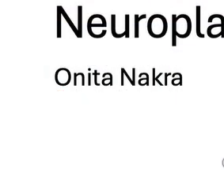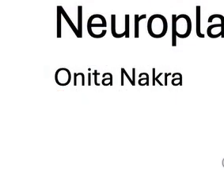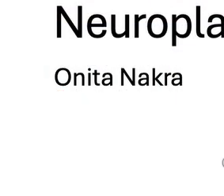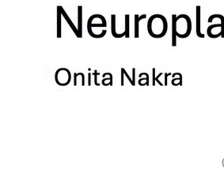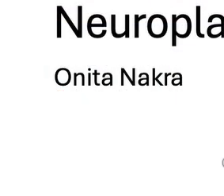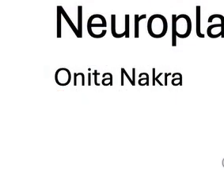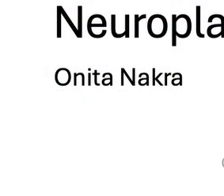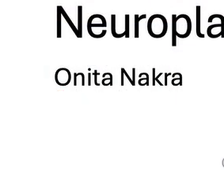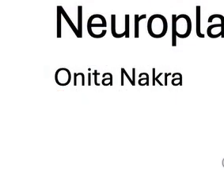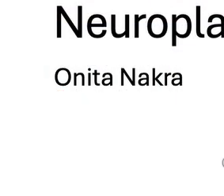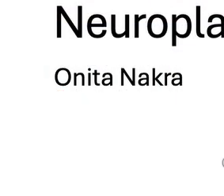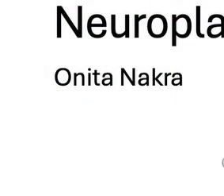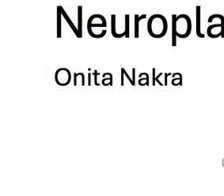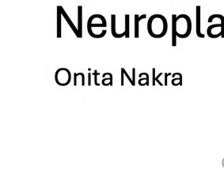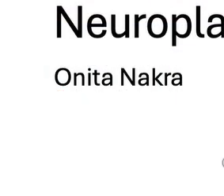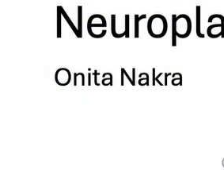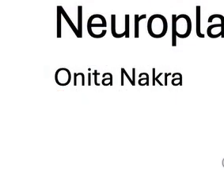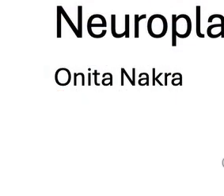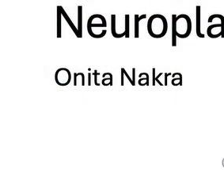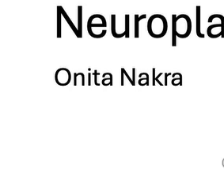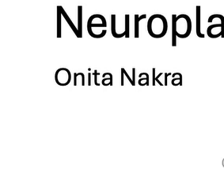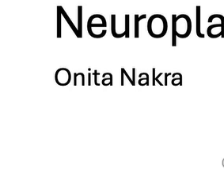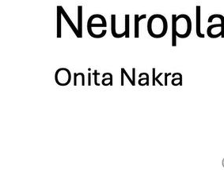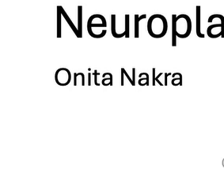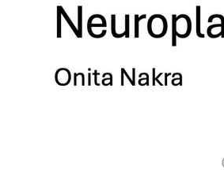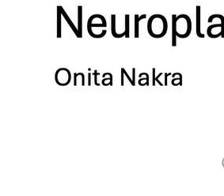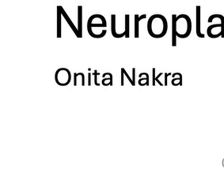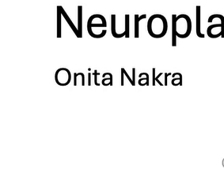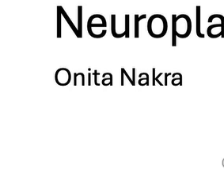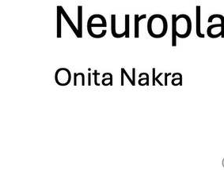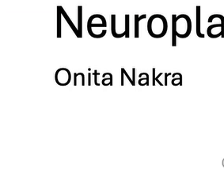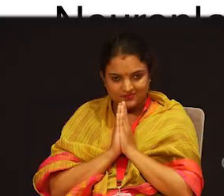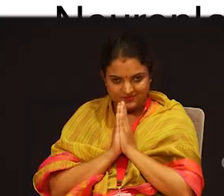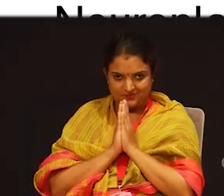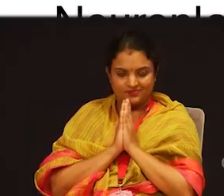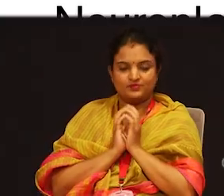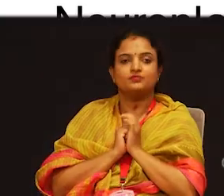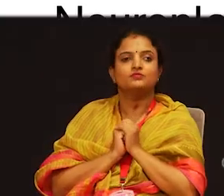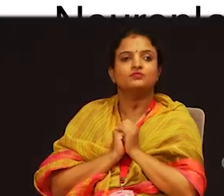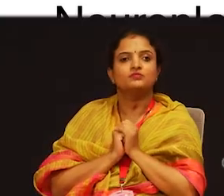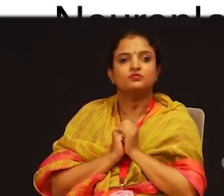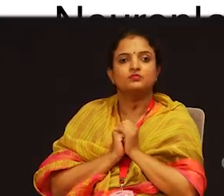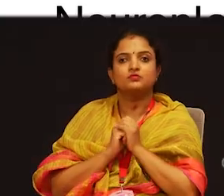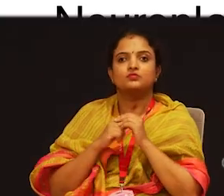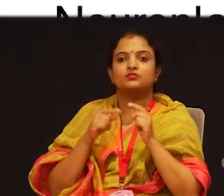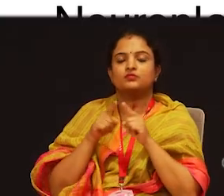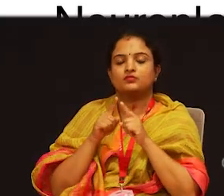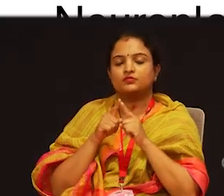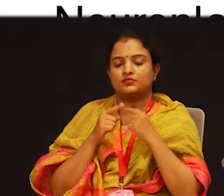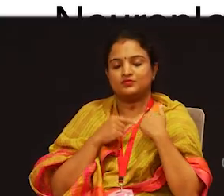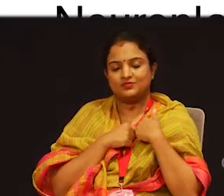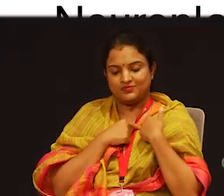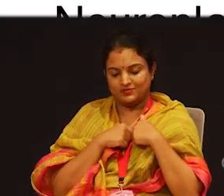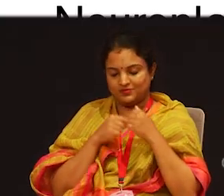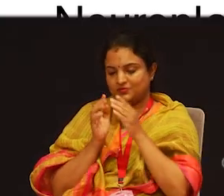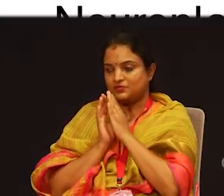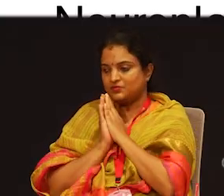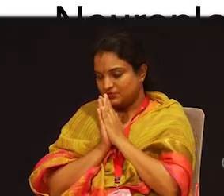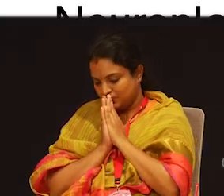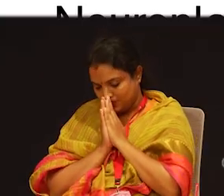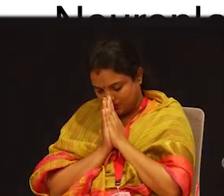My prayerful Sairam to everyone attending this wonderful conference. Dearest Swami,